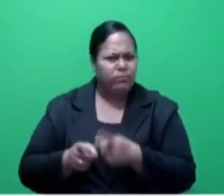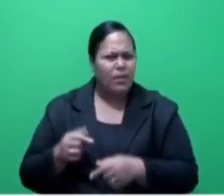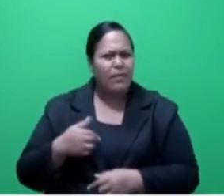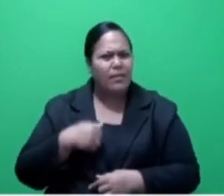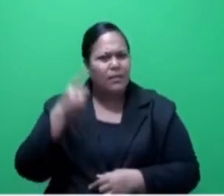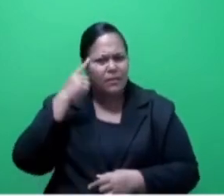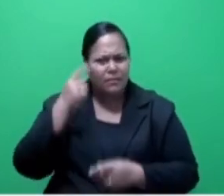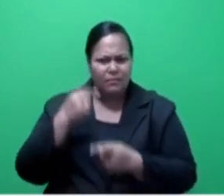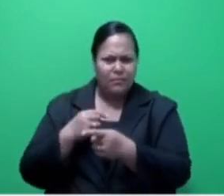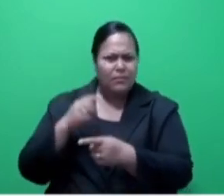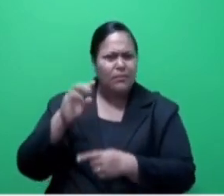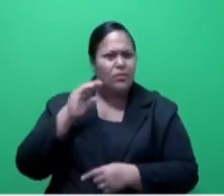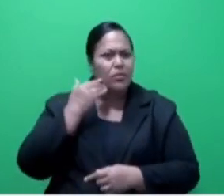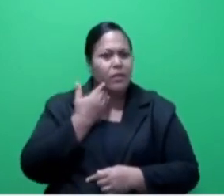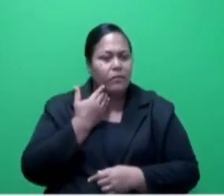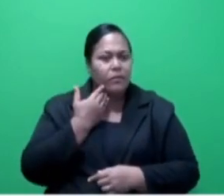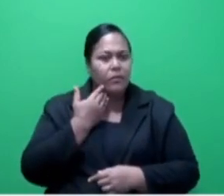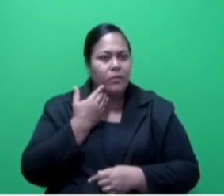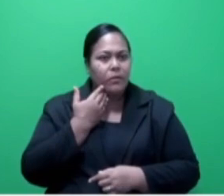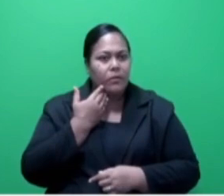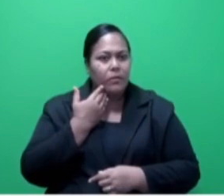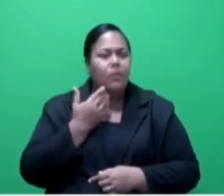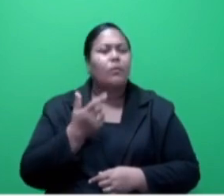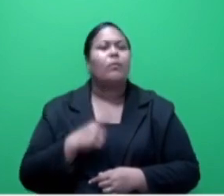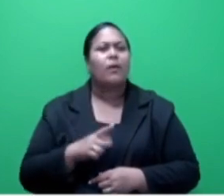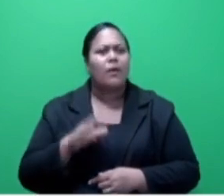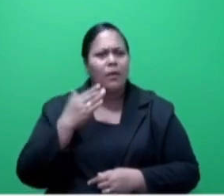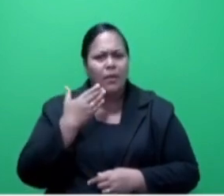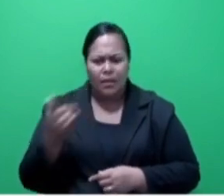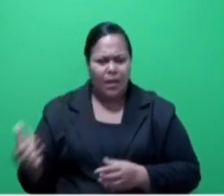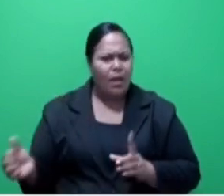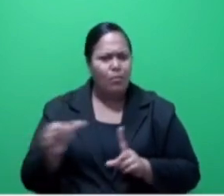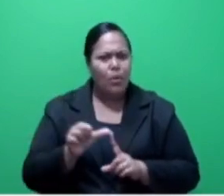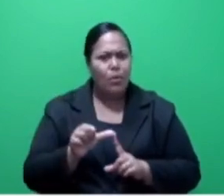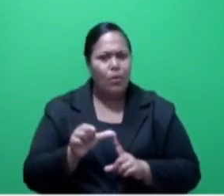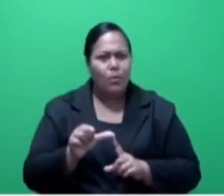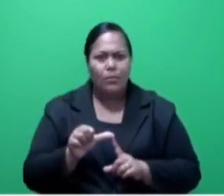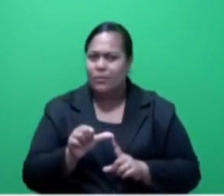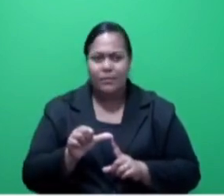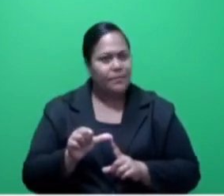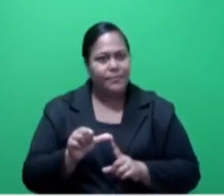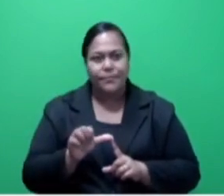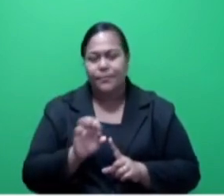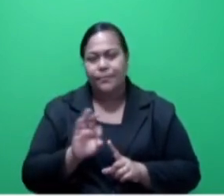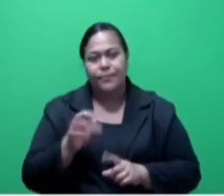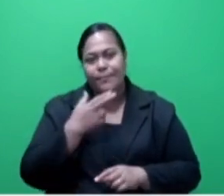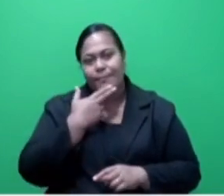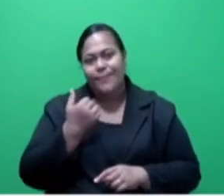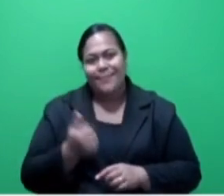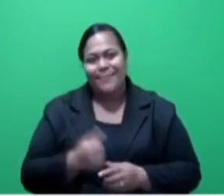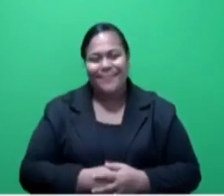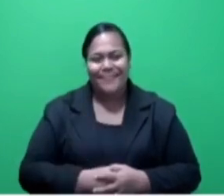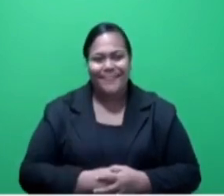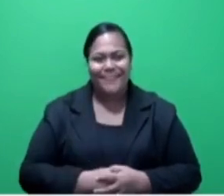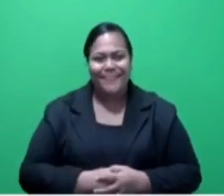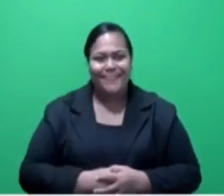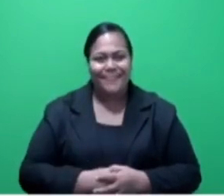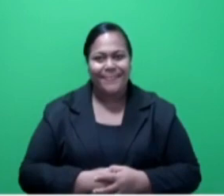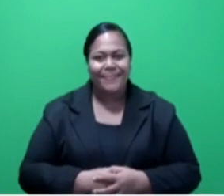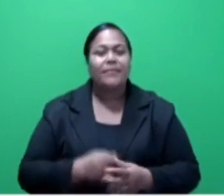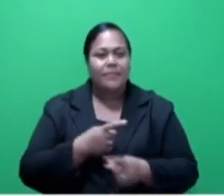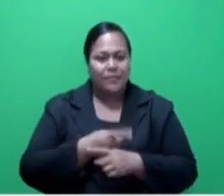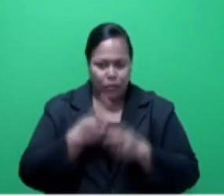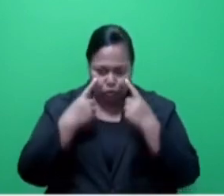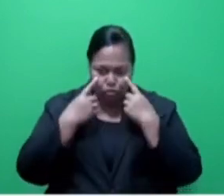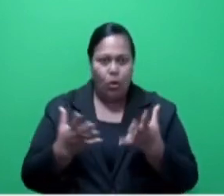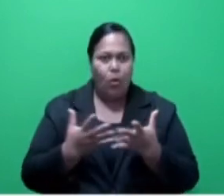shameful approach. And this is, unfortunately, underlying premise and arguments of Sodelpa and some of the other